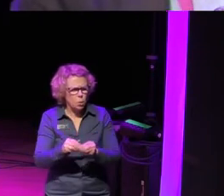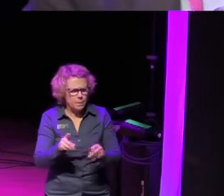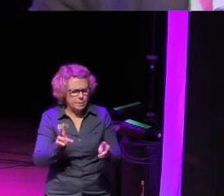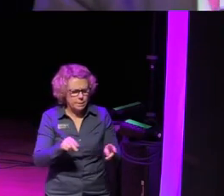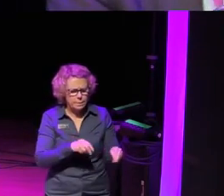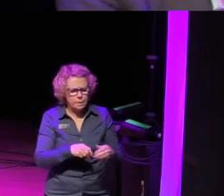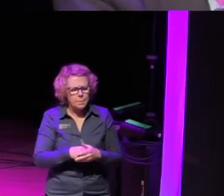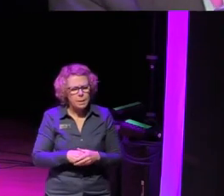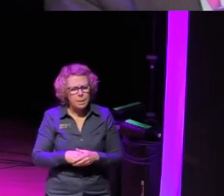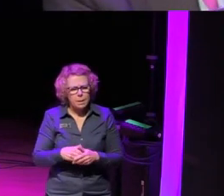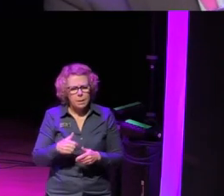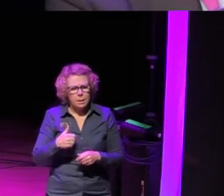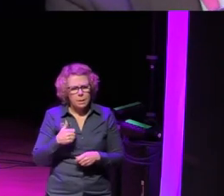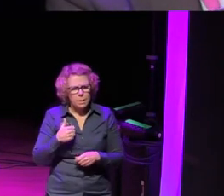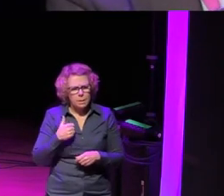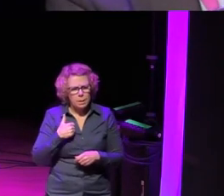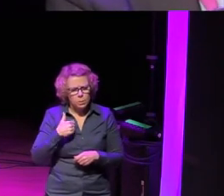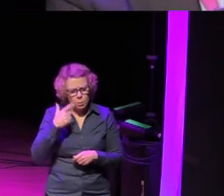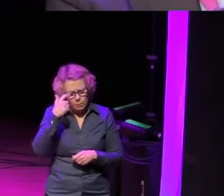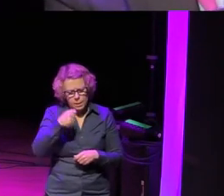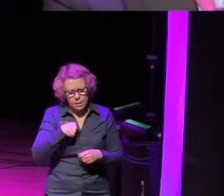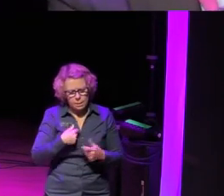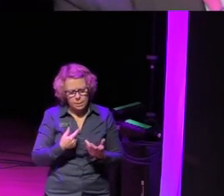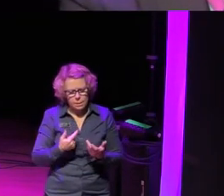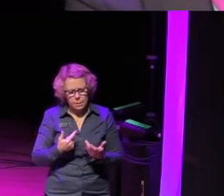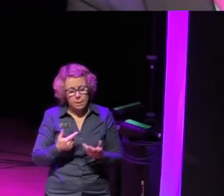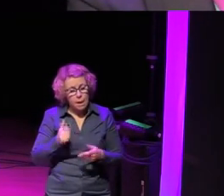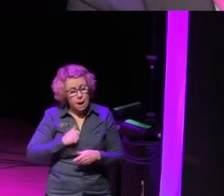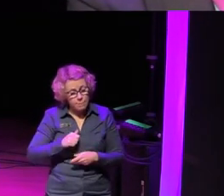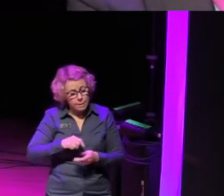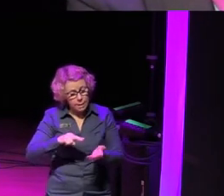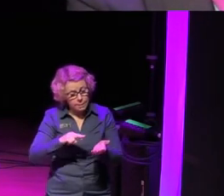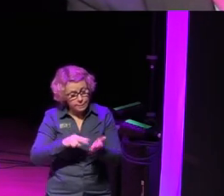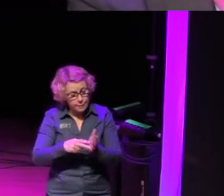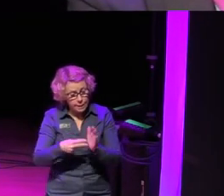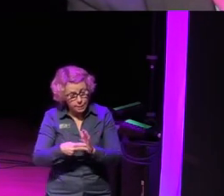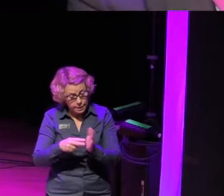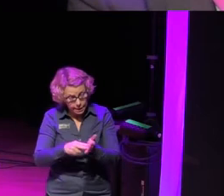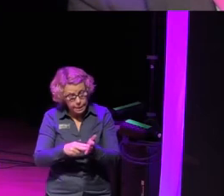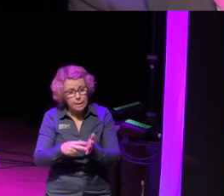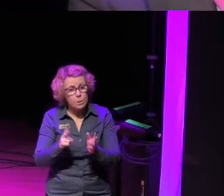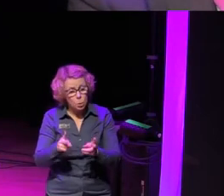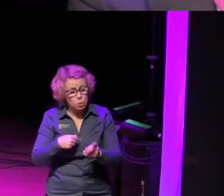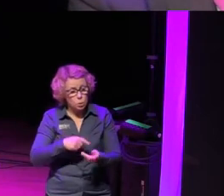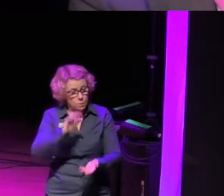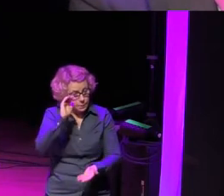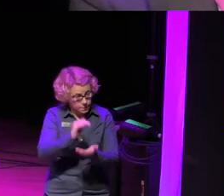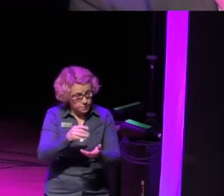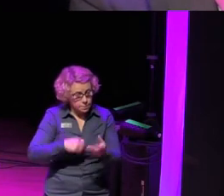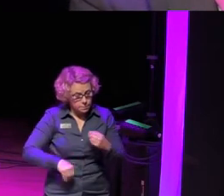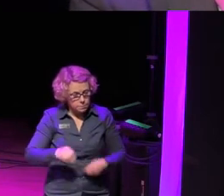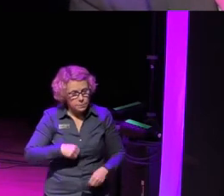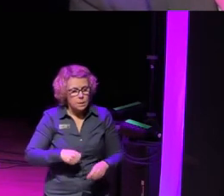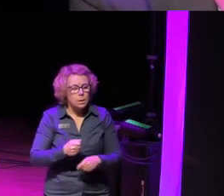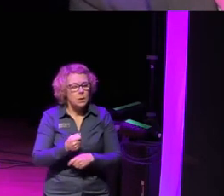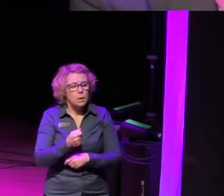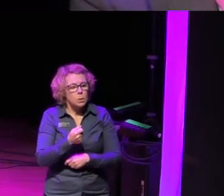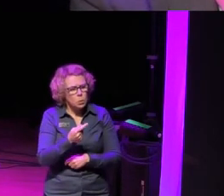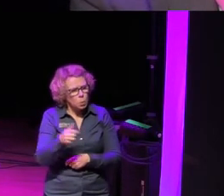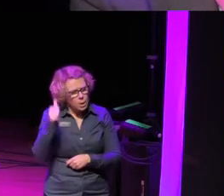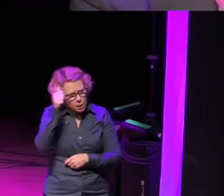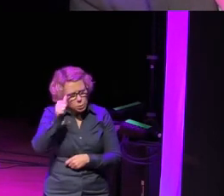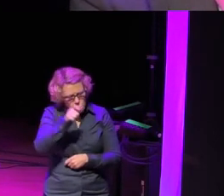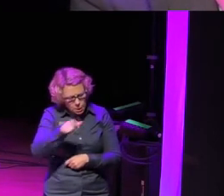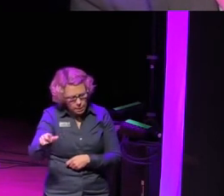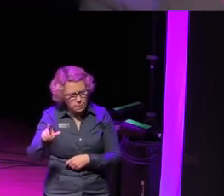can leverage technology to reduce discretion. When some South African students at Harvard who are doing IT